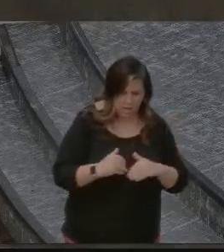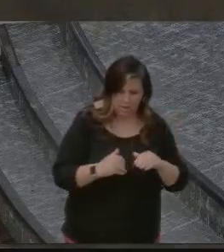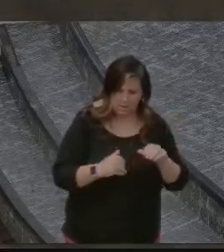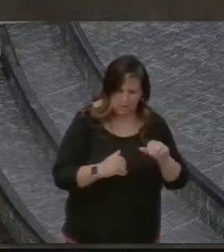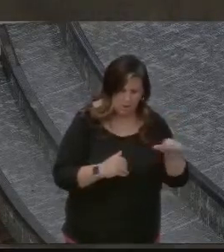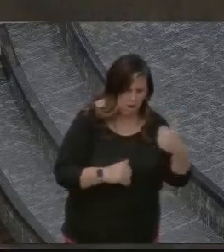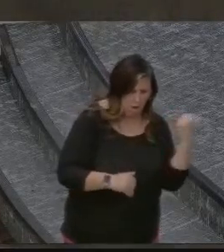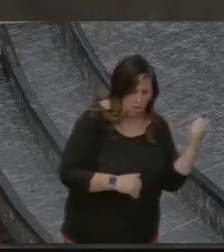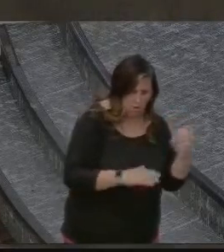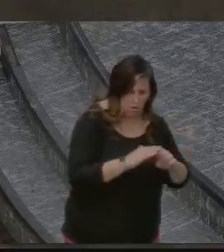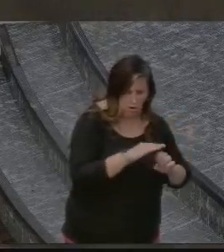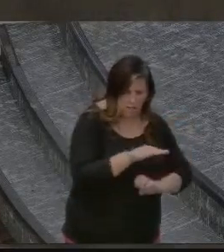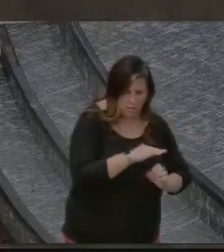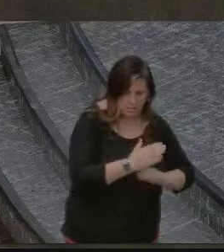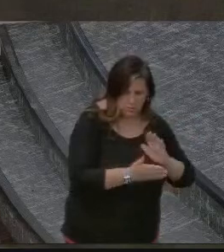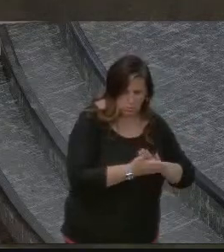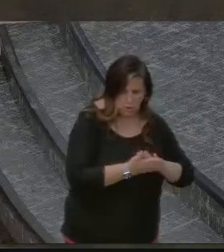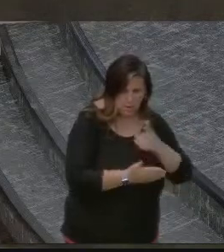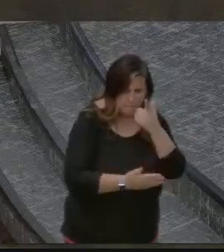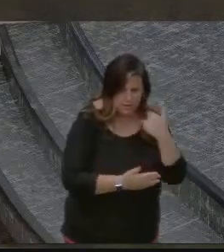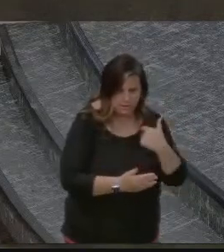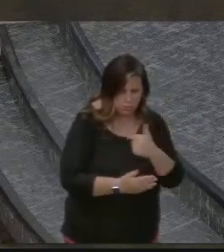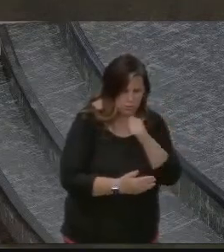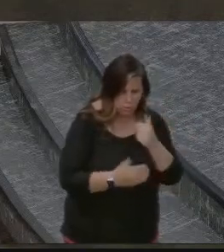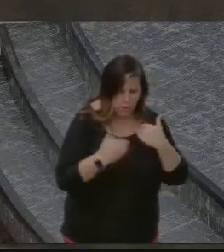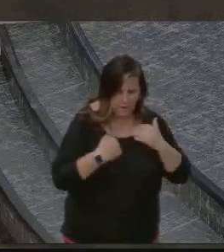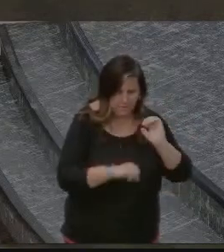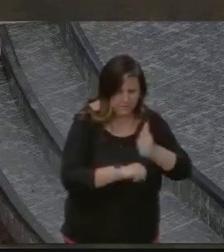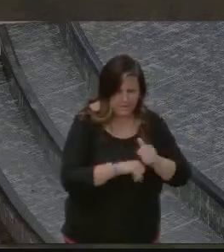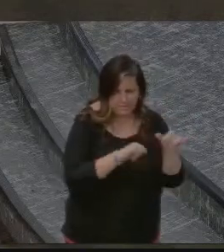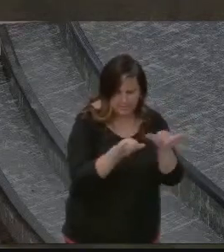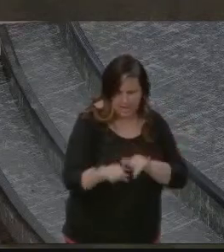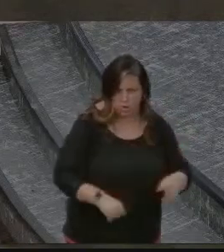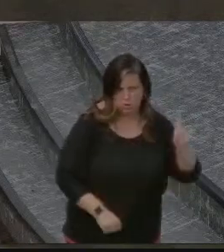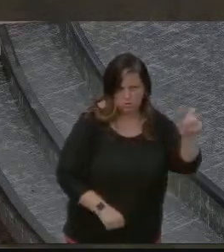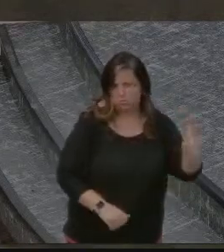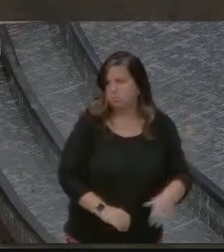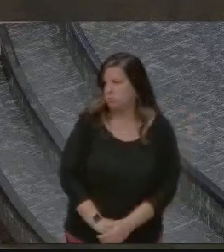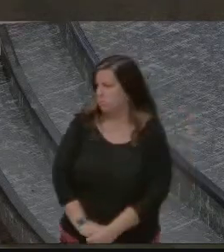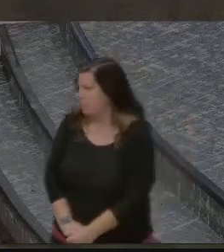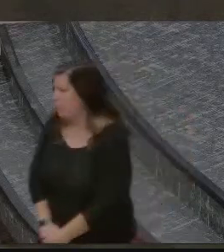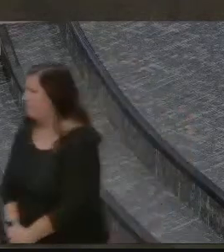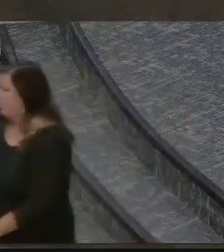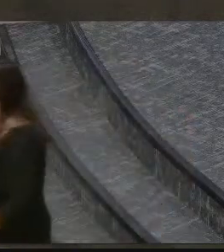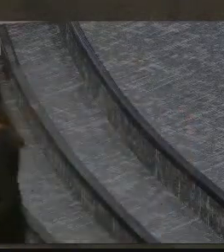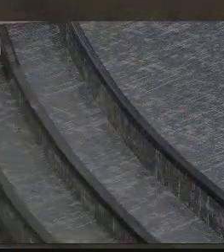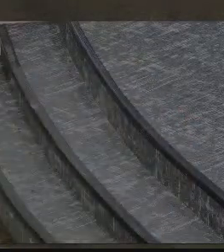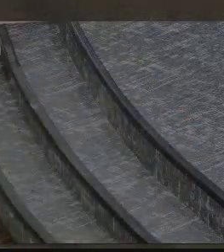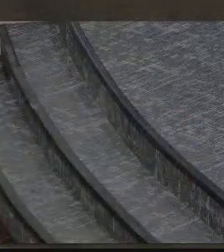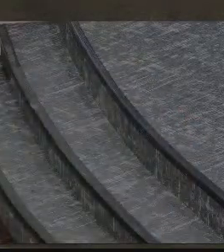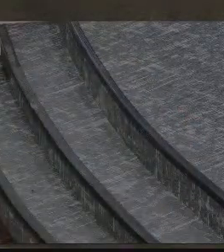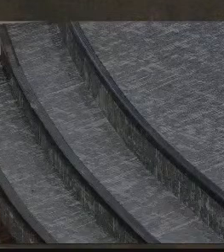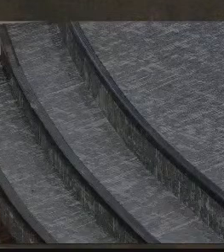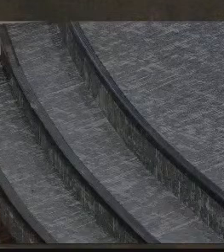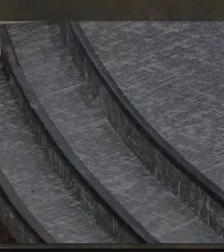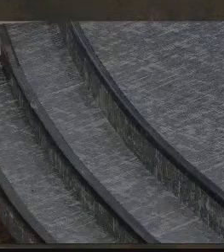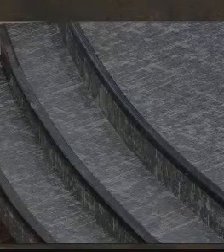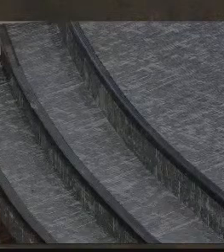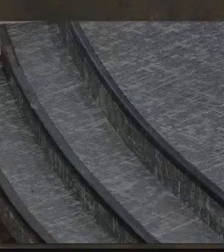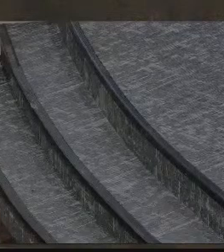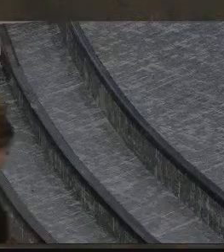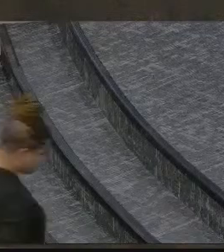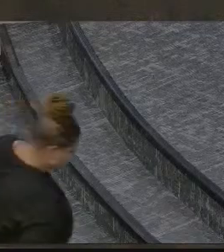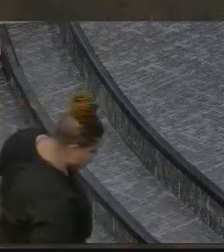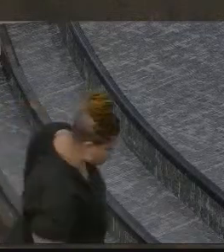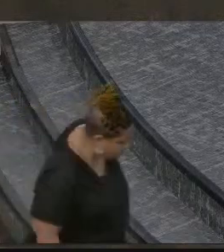elementary school, because we don't have a set standard. Okay. As far as the container